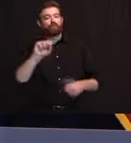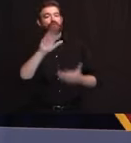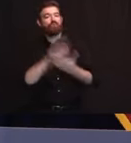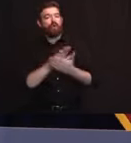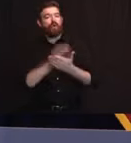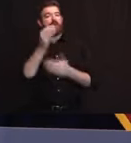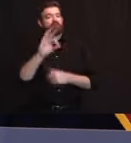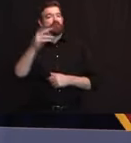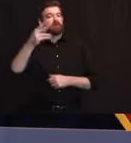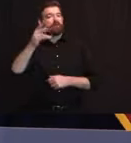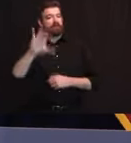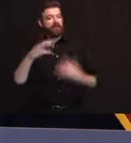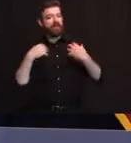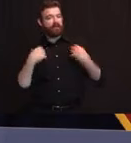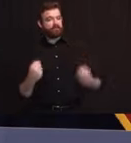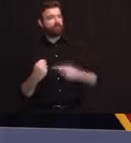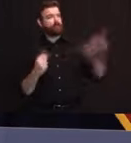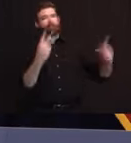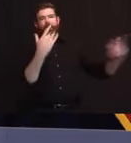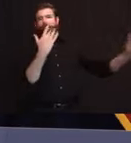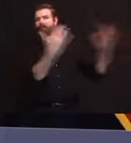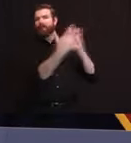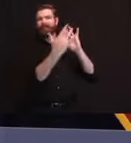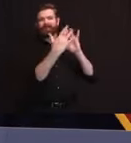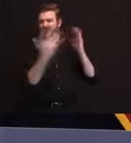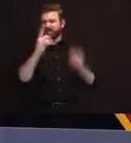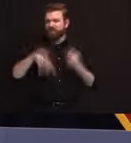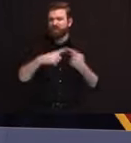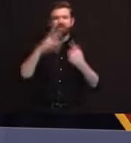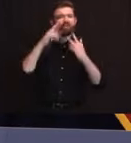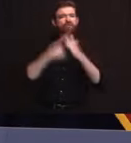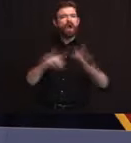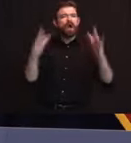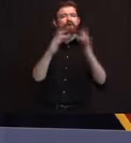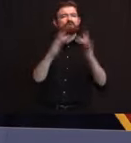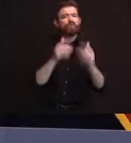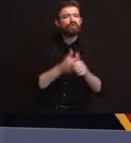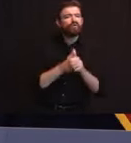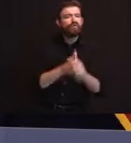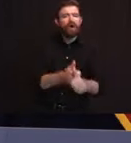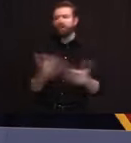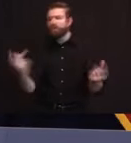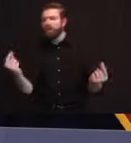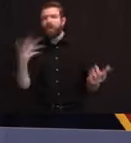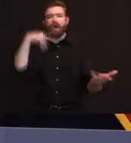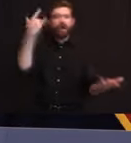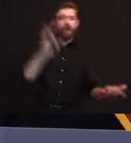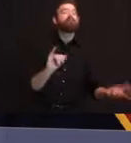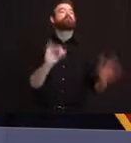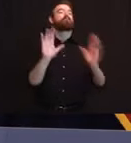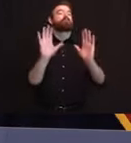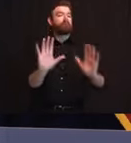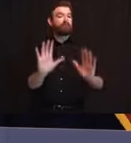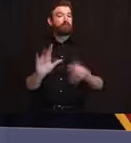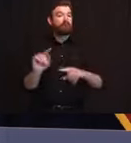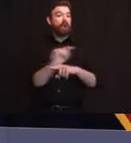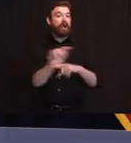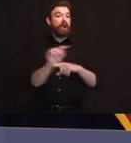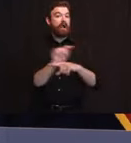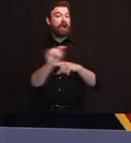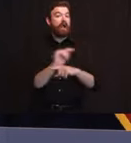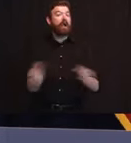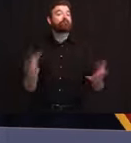process, and the individuals who will be trained. The training, which is about 15 hours in total, covers a range of